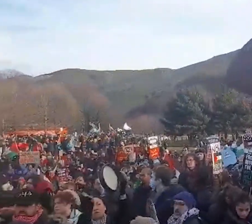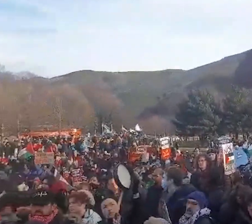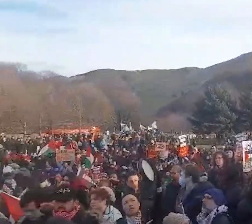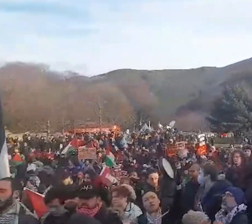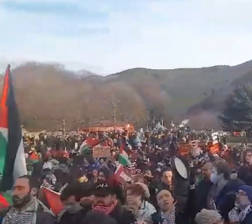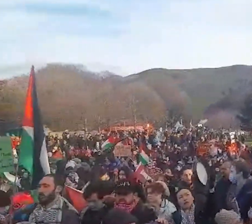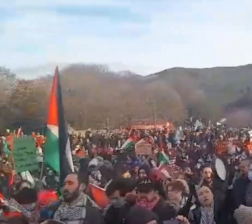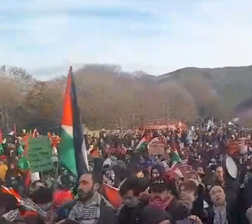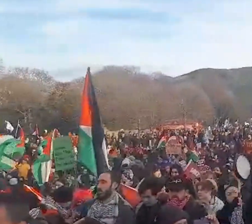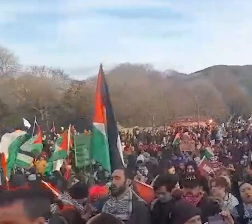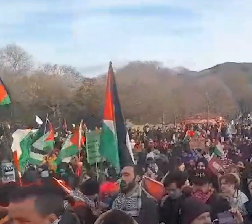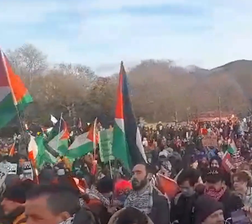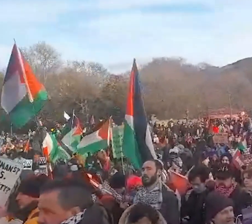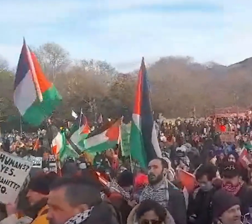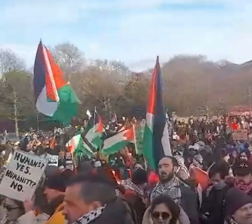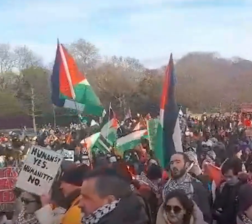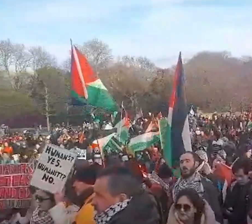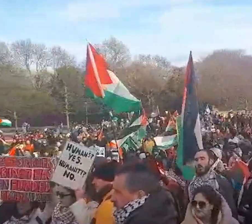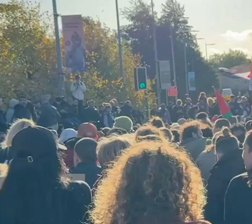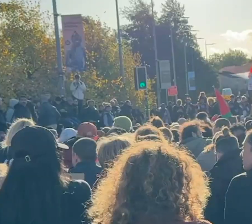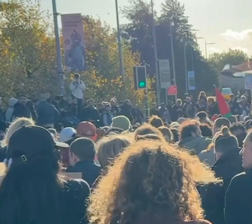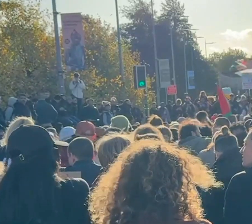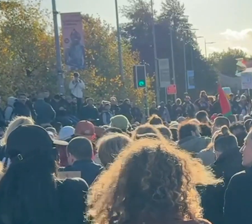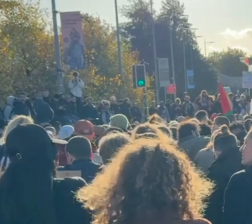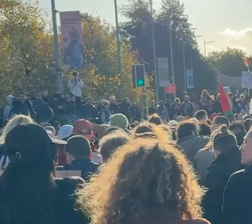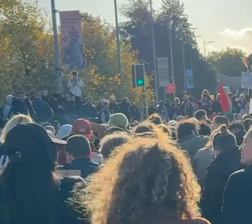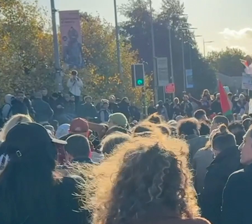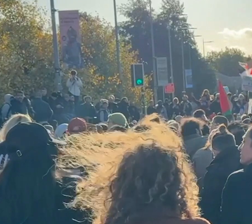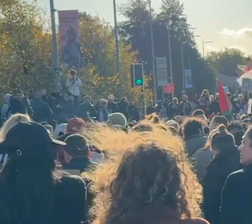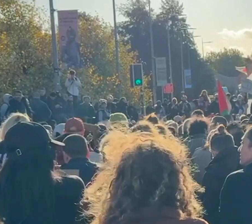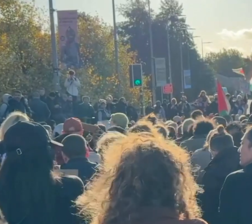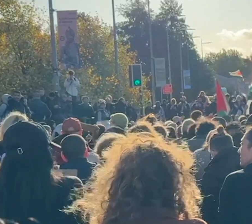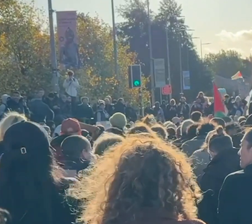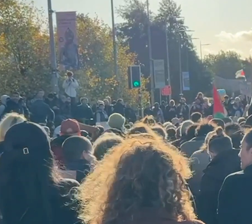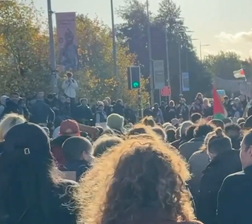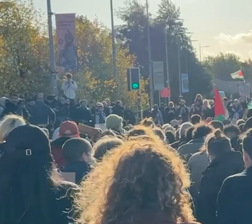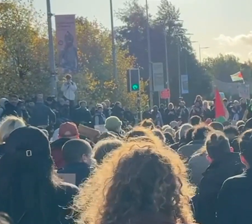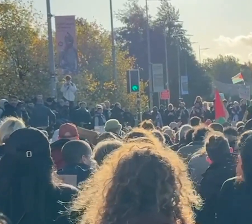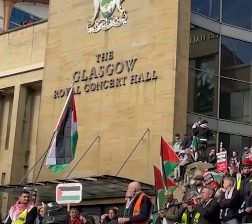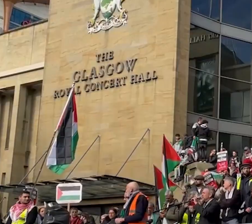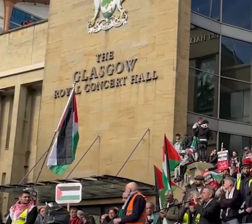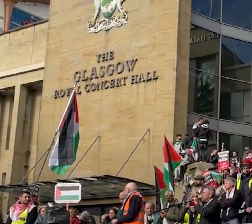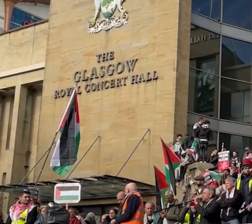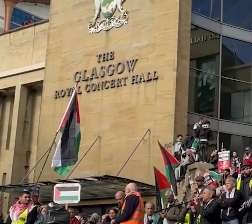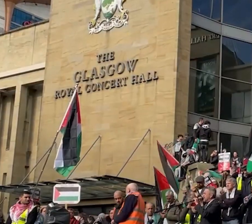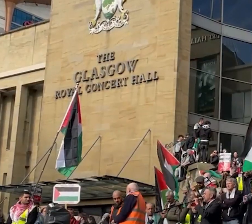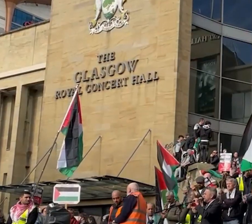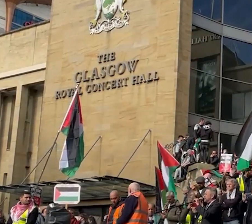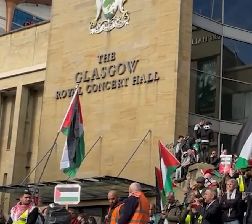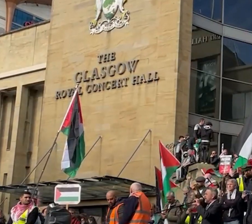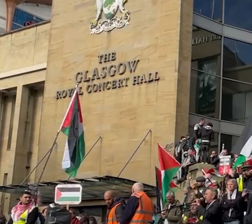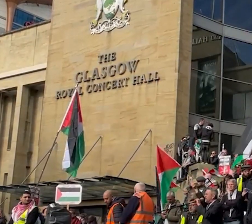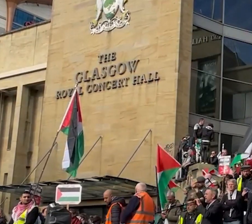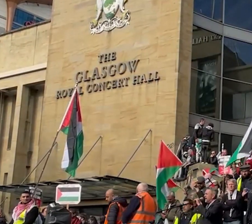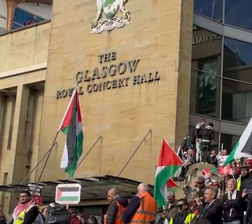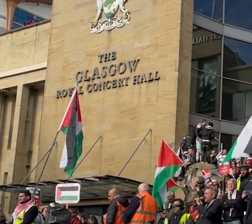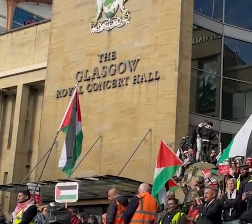people demonstrating across Scotland in support. So please do